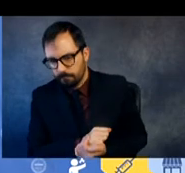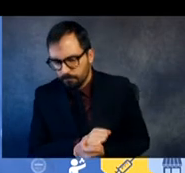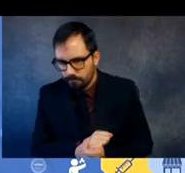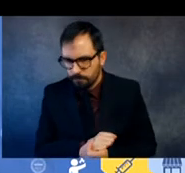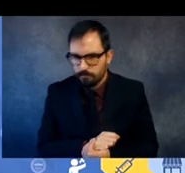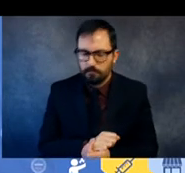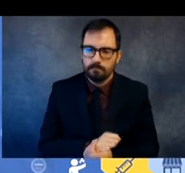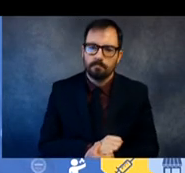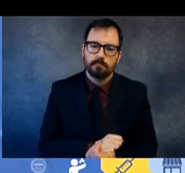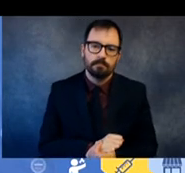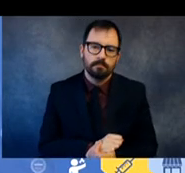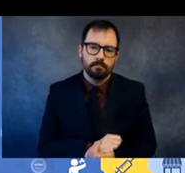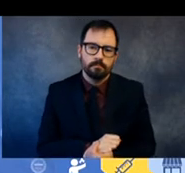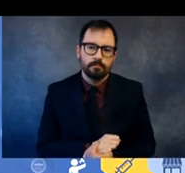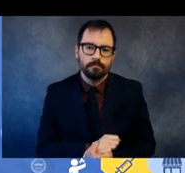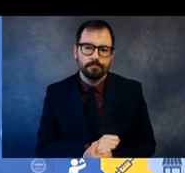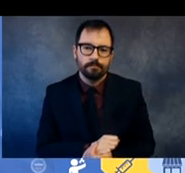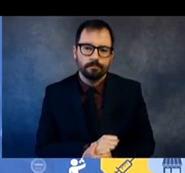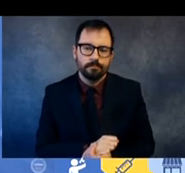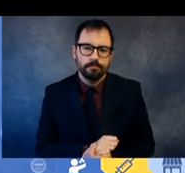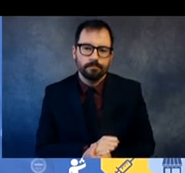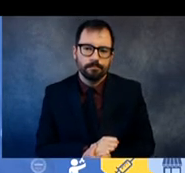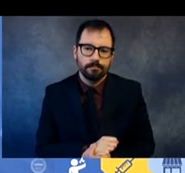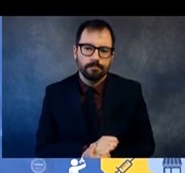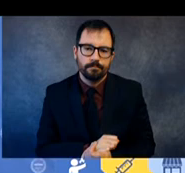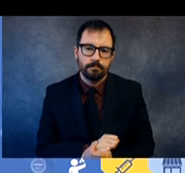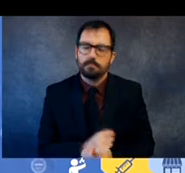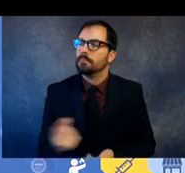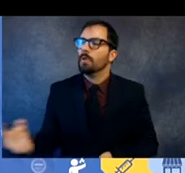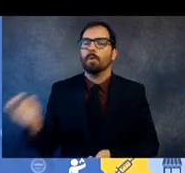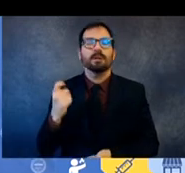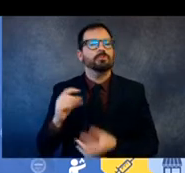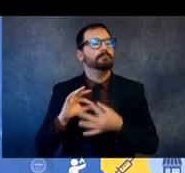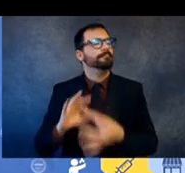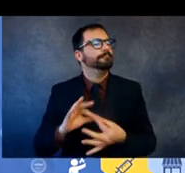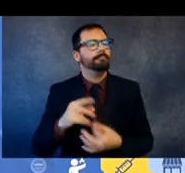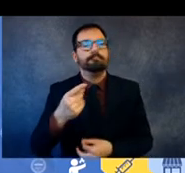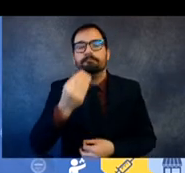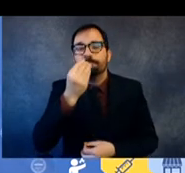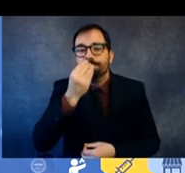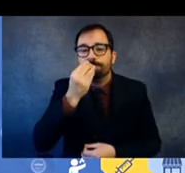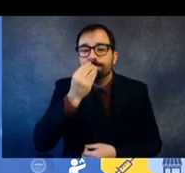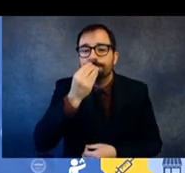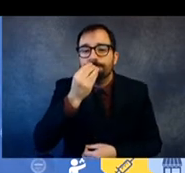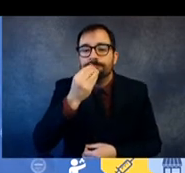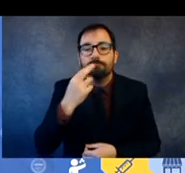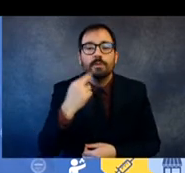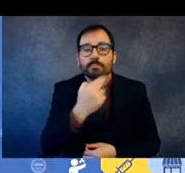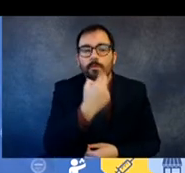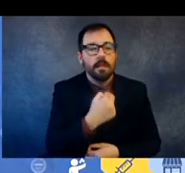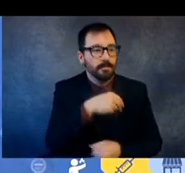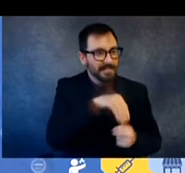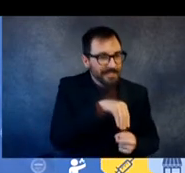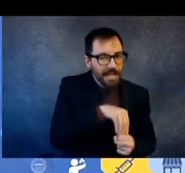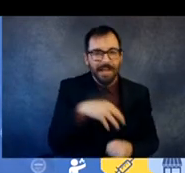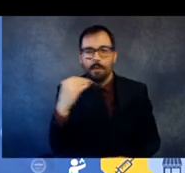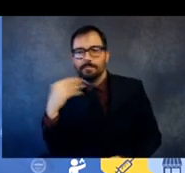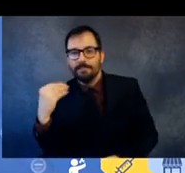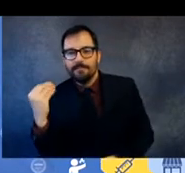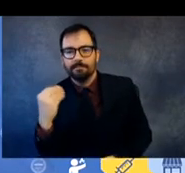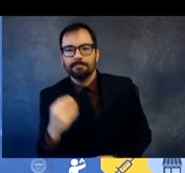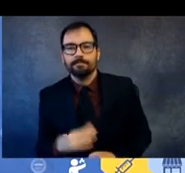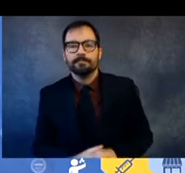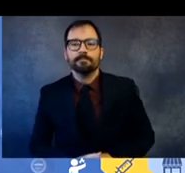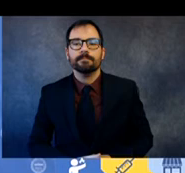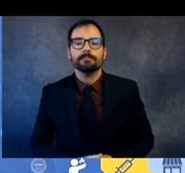Yeah, so the question related to outdoor dining and sort of the delay, the short delay.